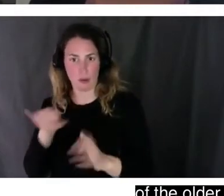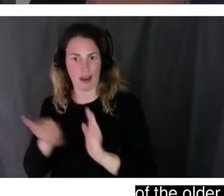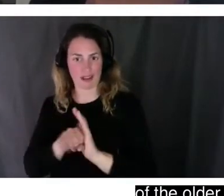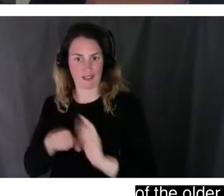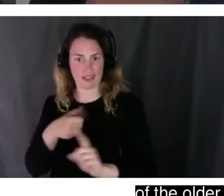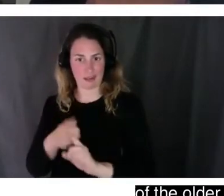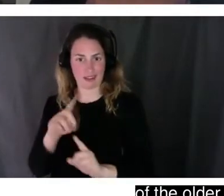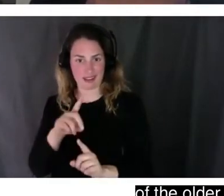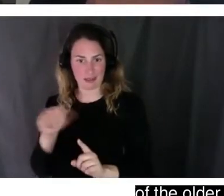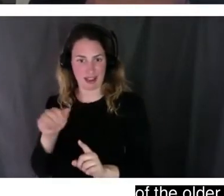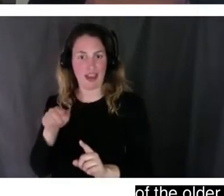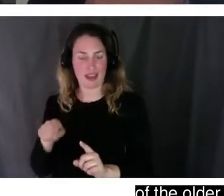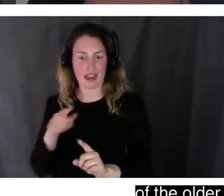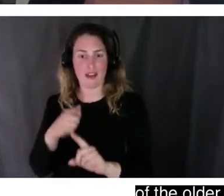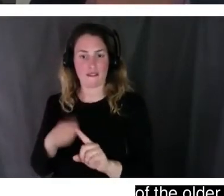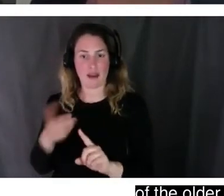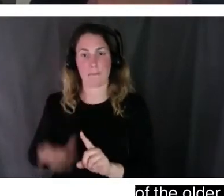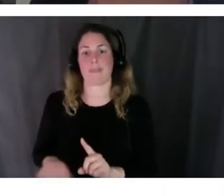older generation,